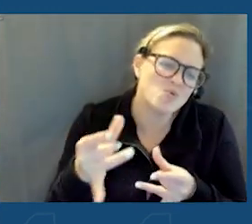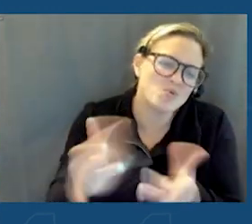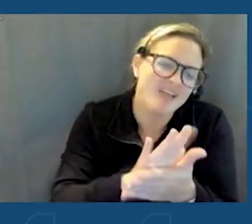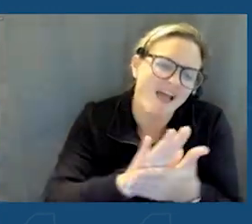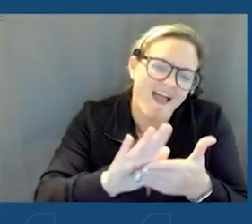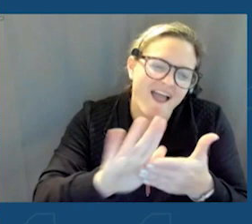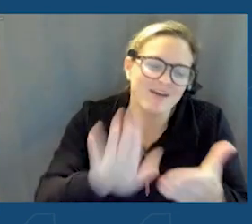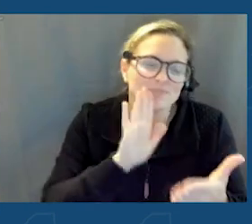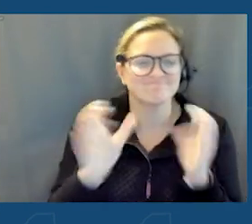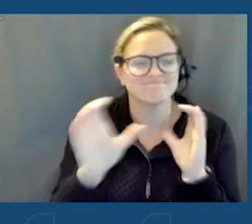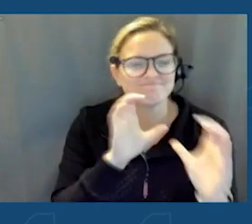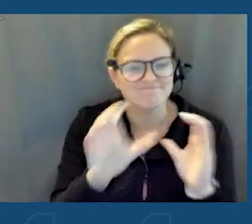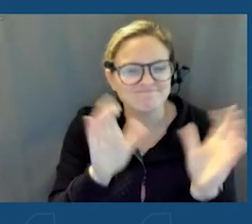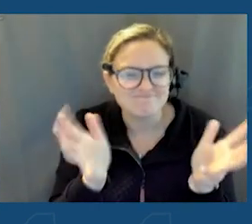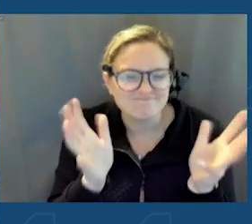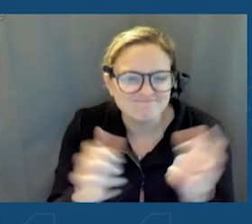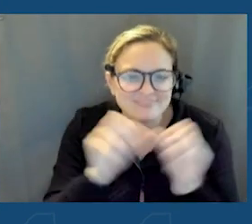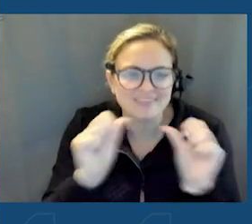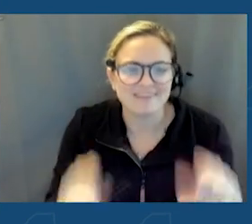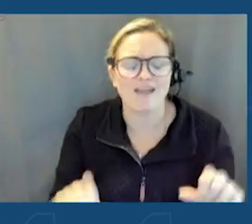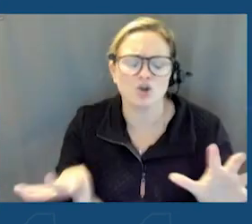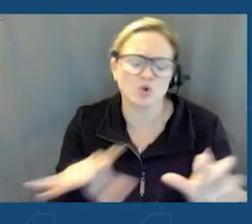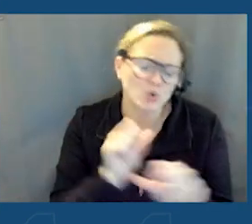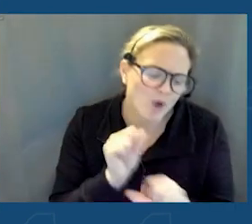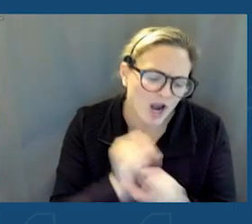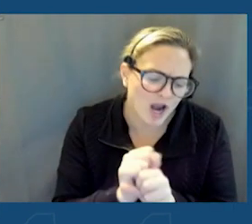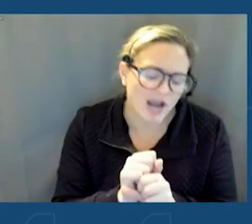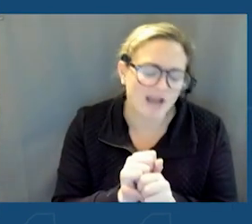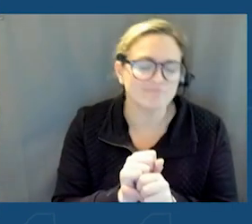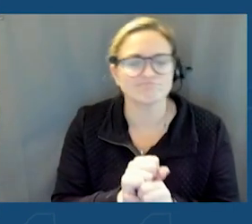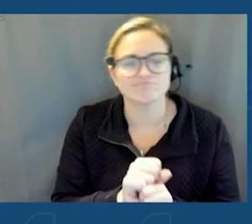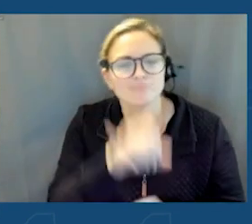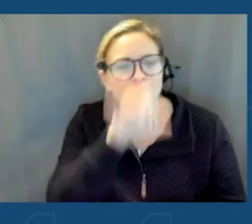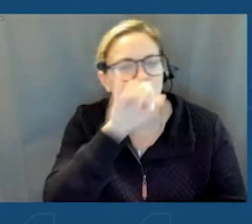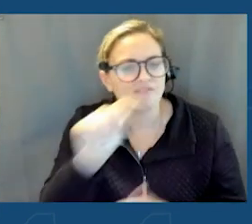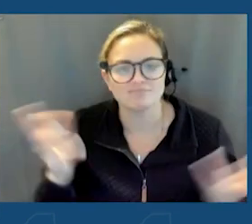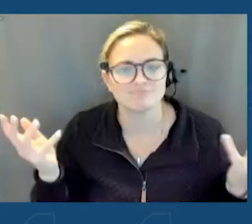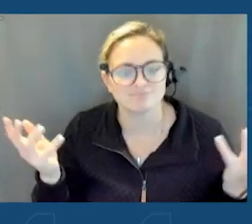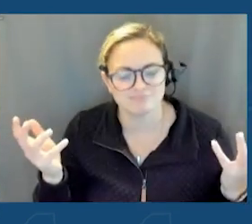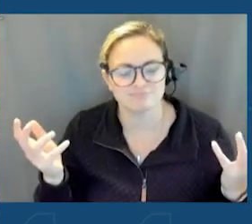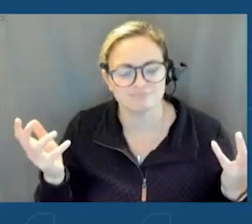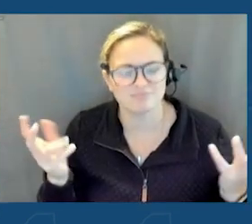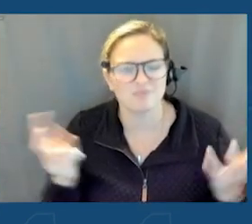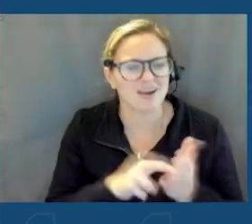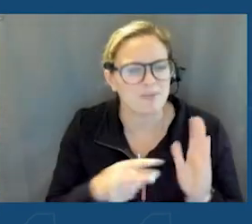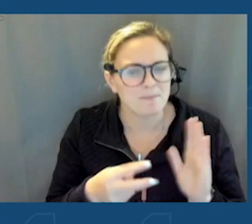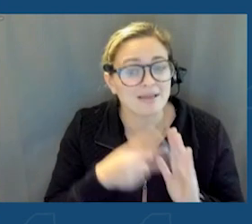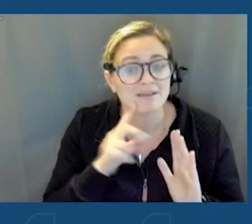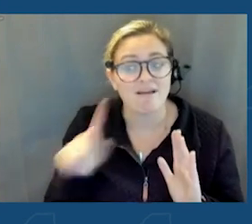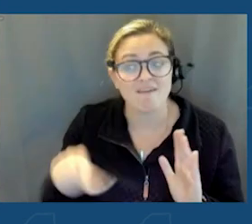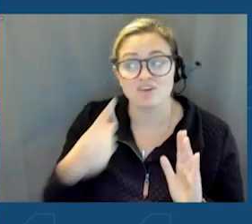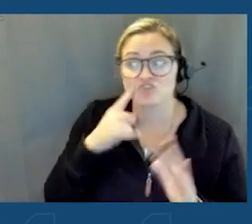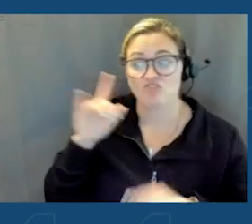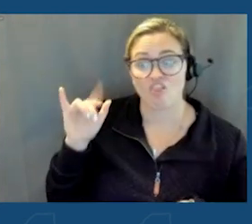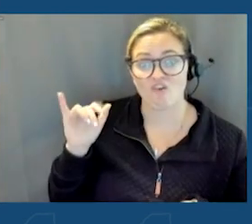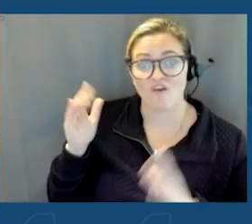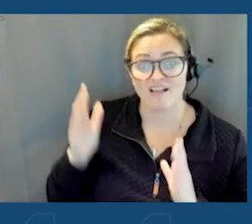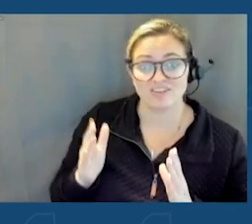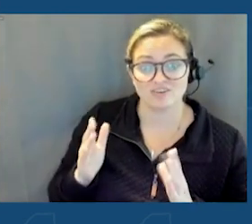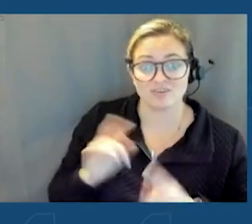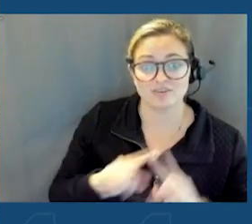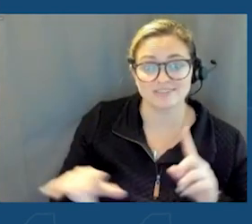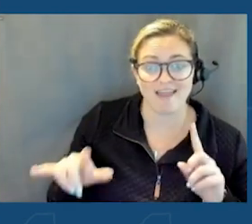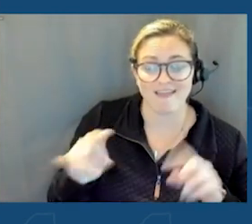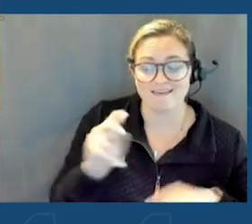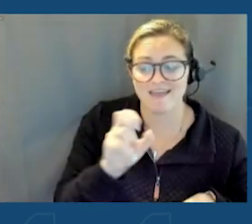have conversations, do your work, and I just love it. I love what this means, not just for Long Islanders and Nassau, but